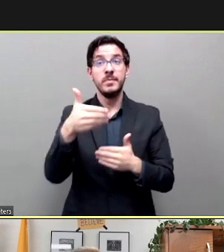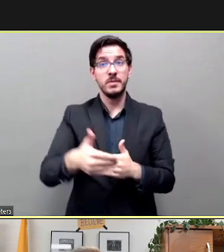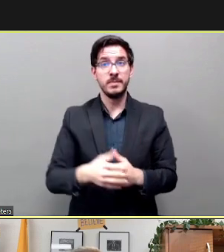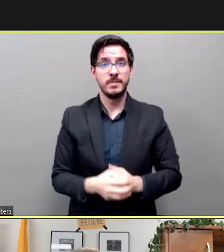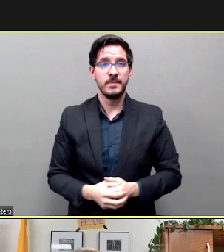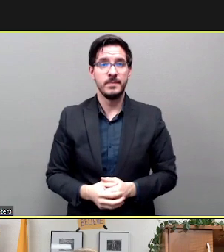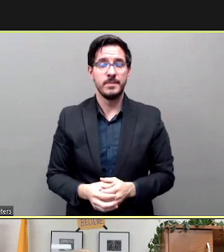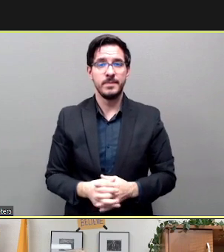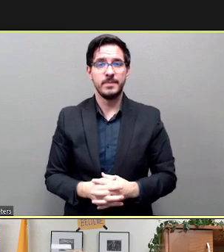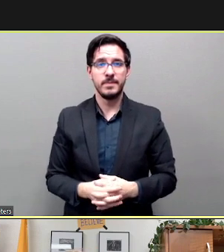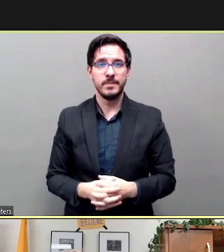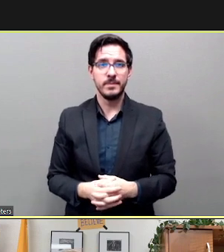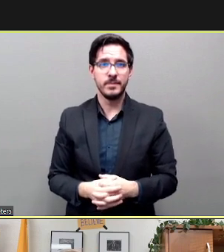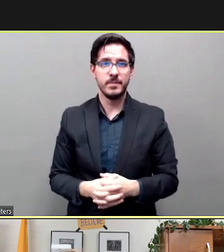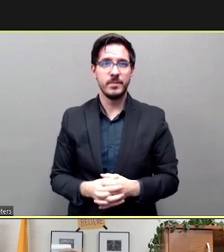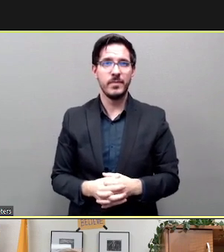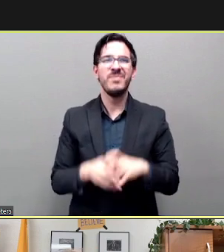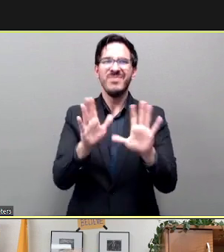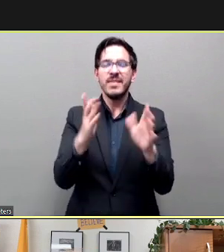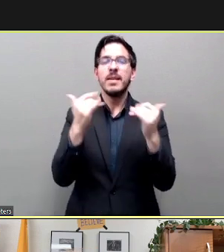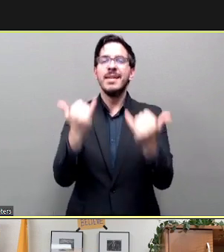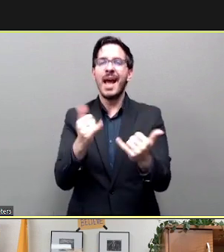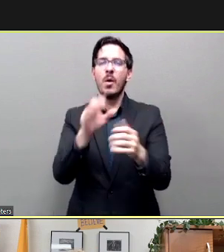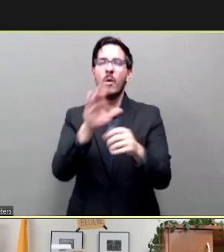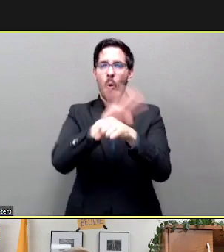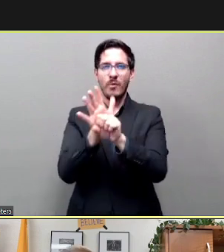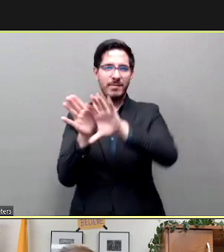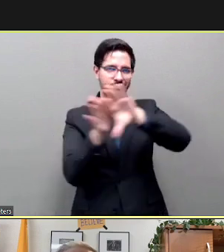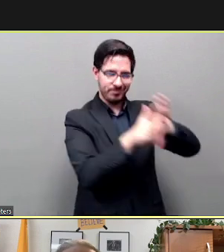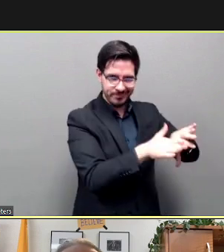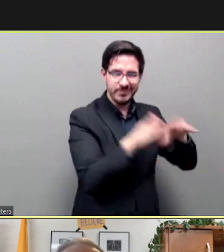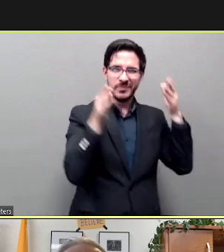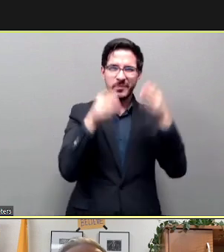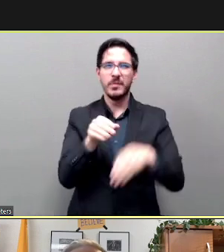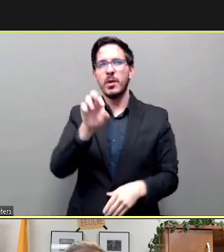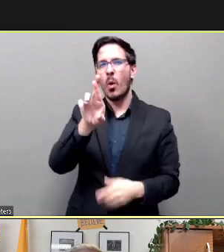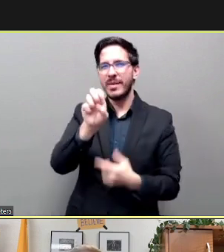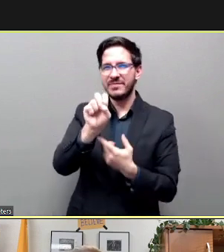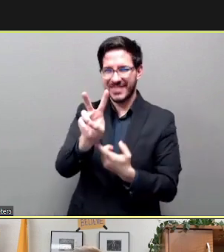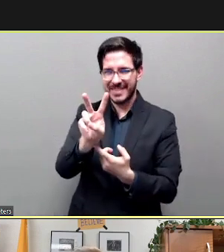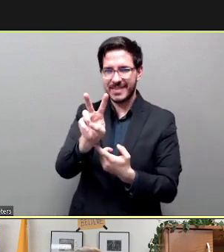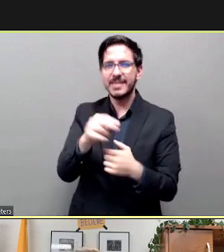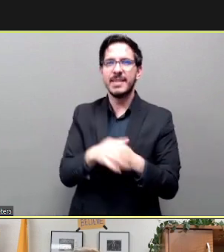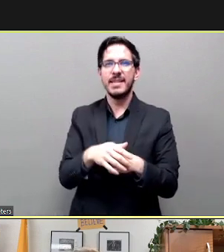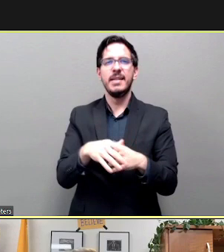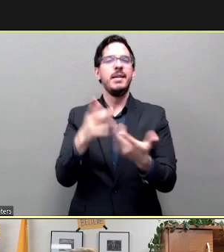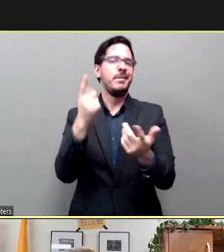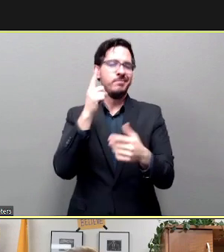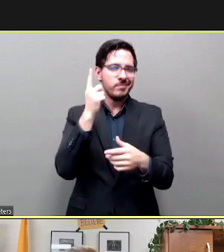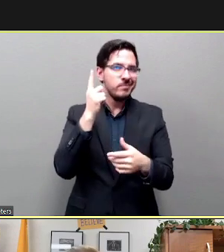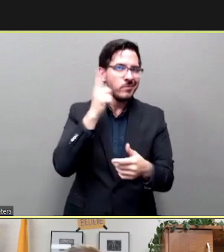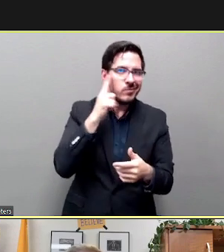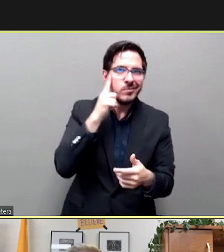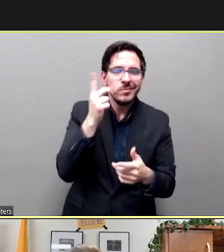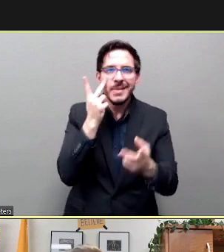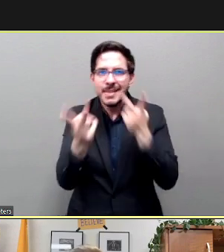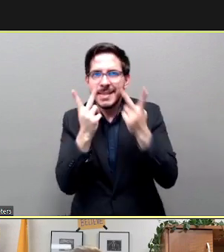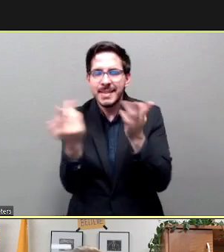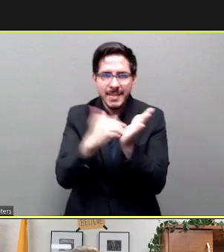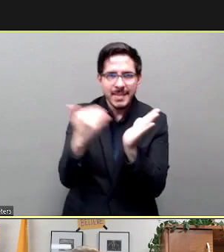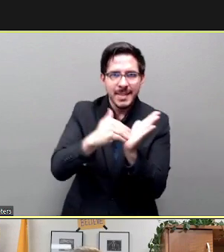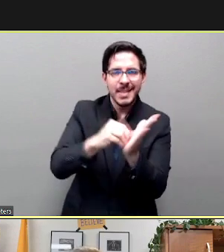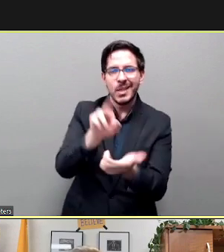I wanted to go over the RSV data to show you. We've heard a lot in the media about it. And for the purposes of